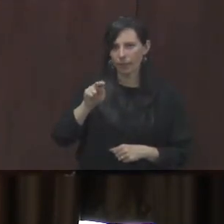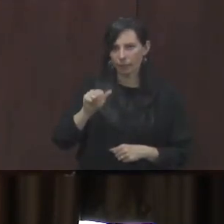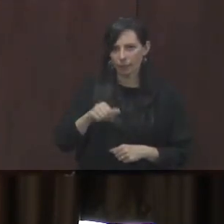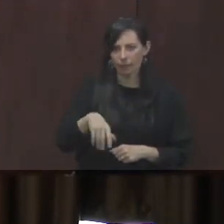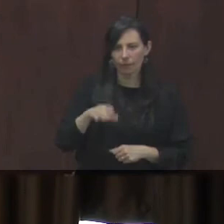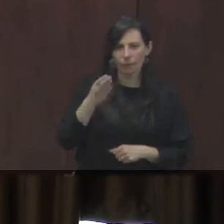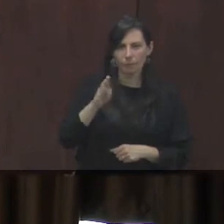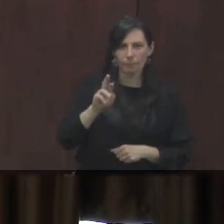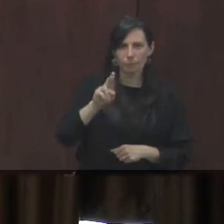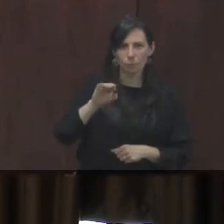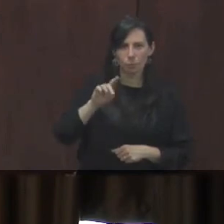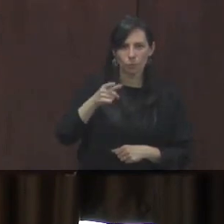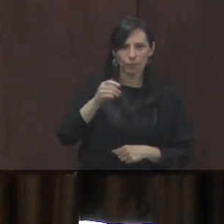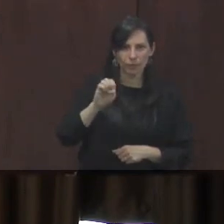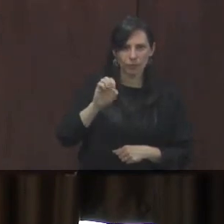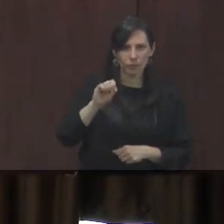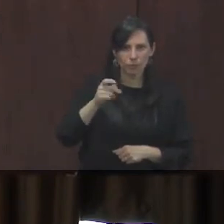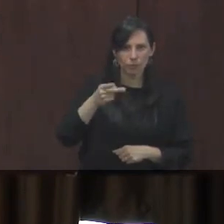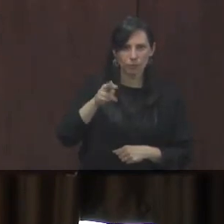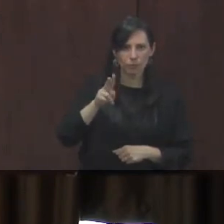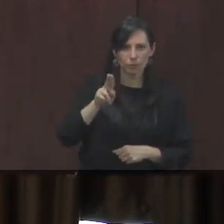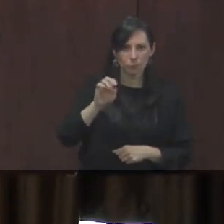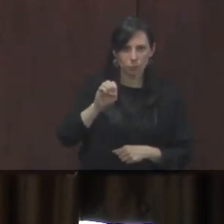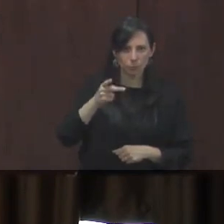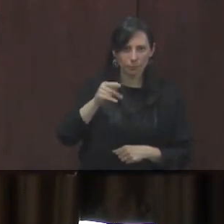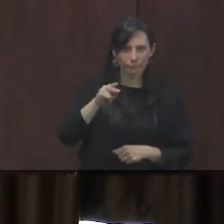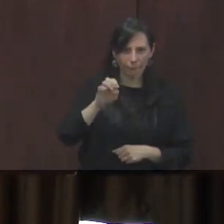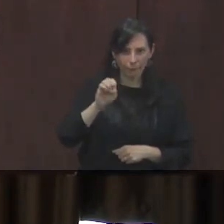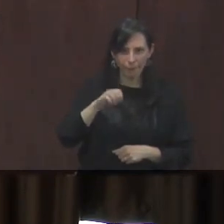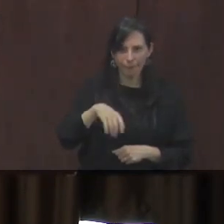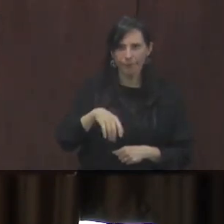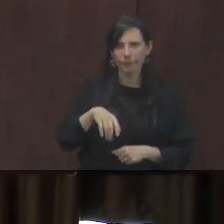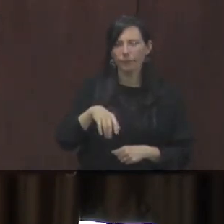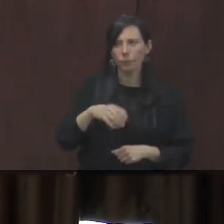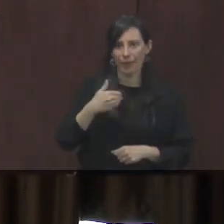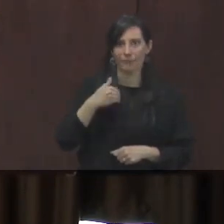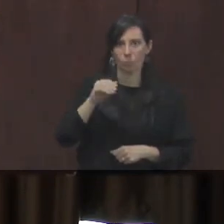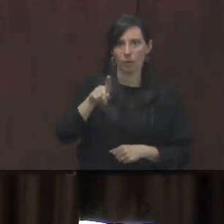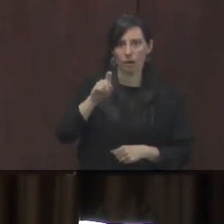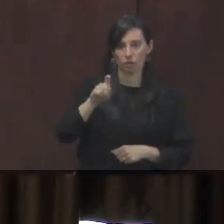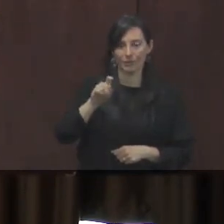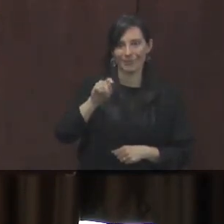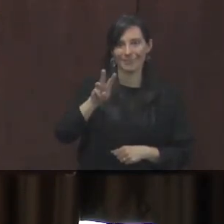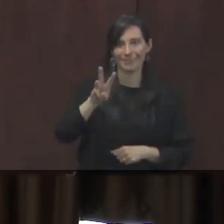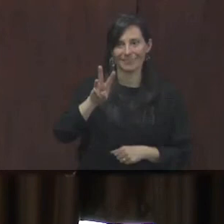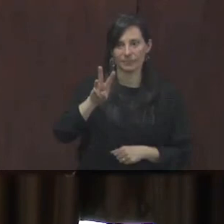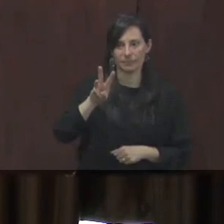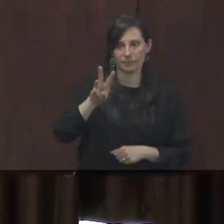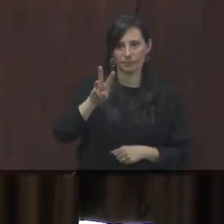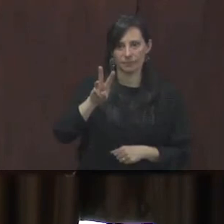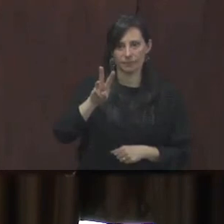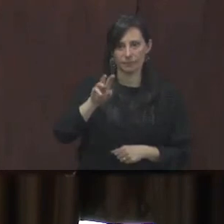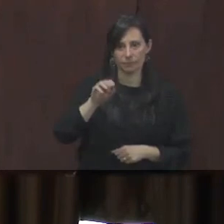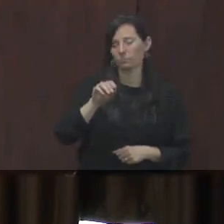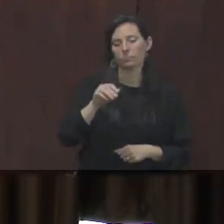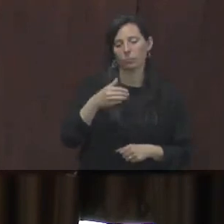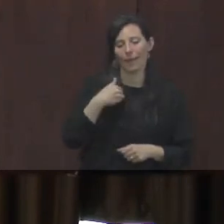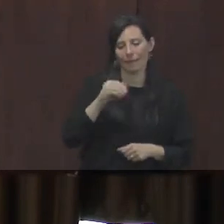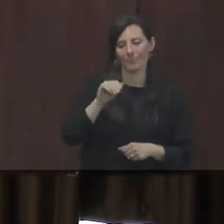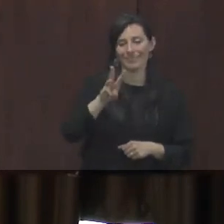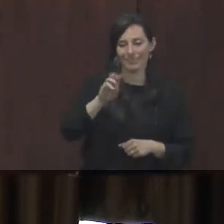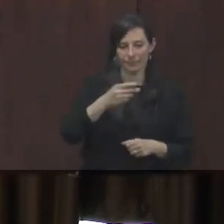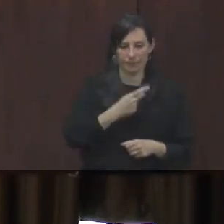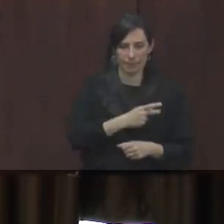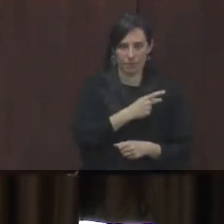Ridge up in Spruce Pine, we have 160 patients. And obviously the sickest patients come down here to Asheville, but all